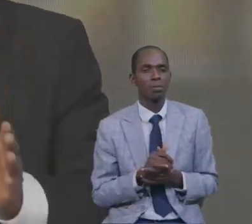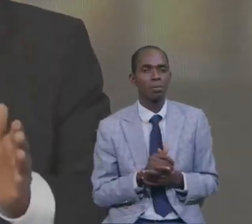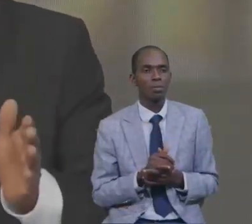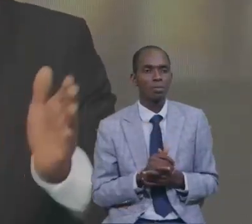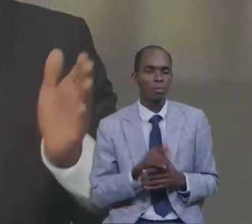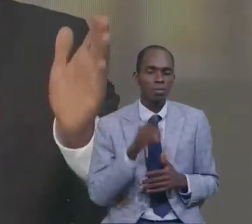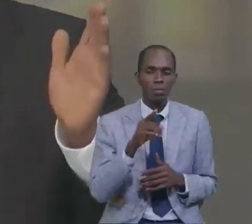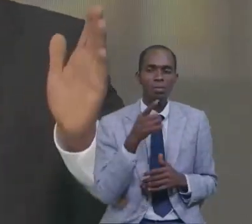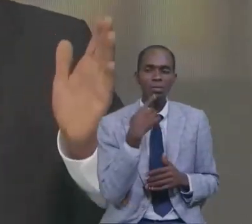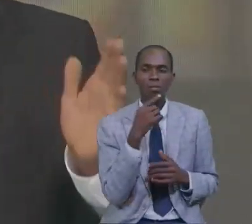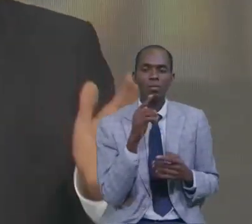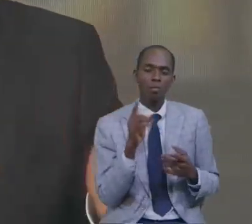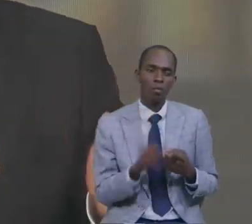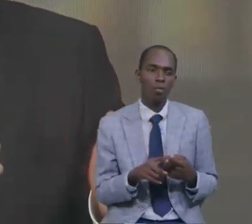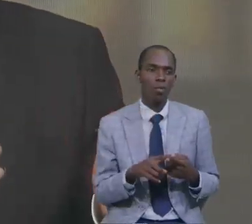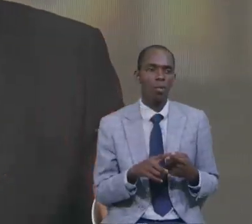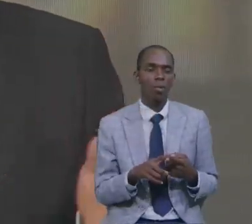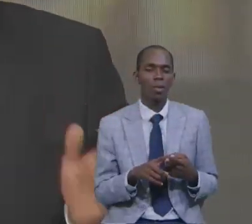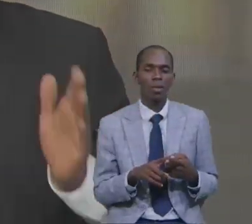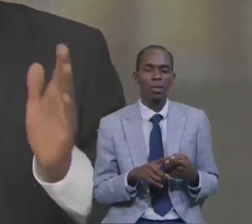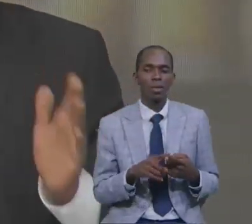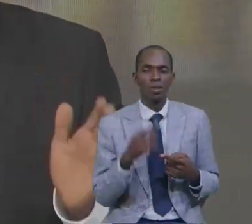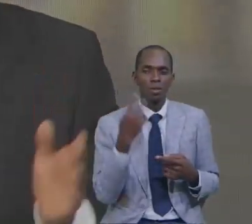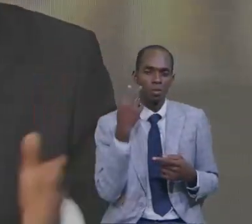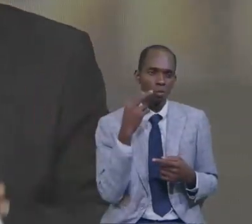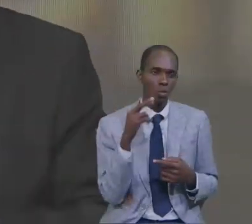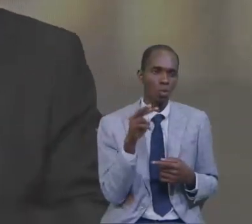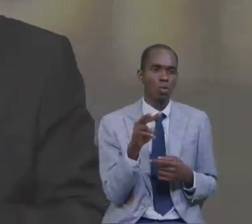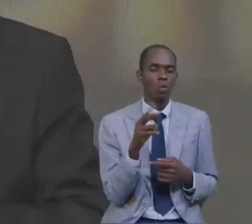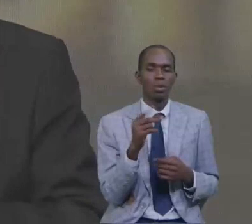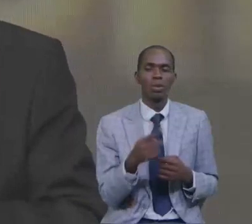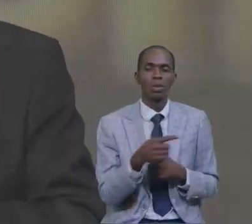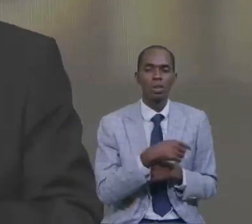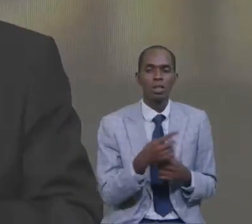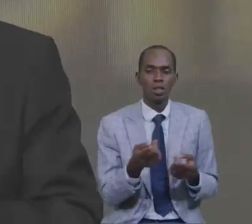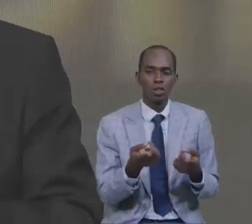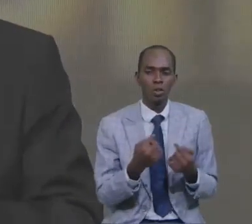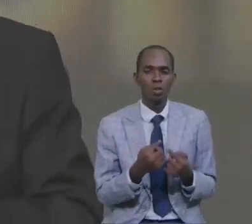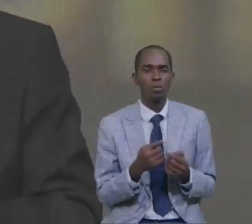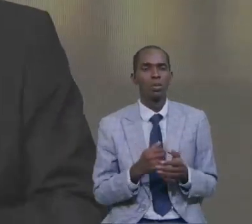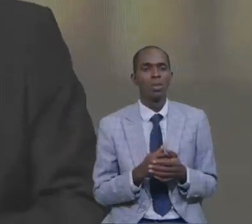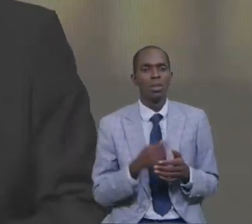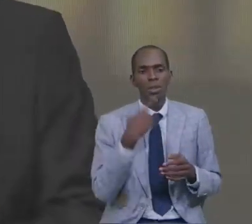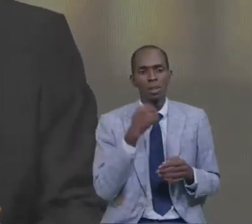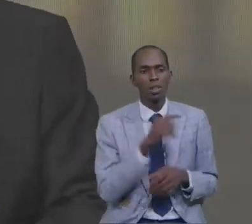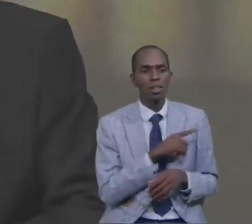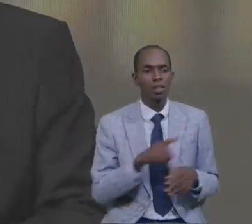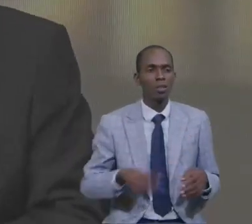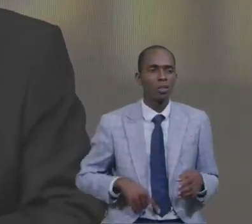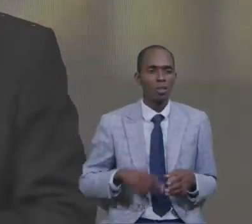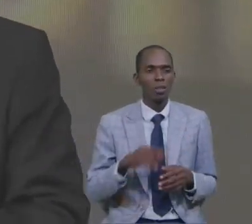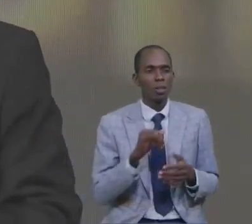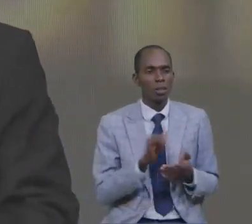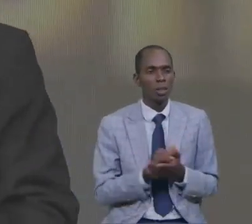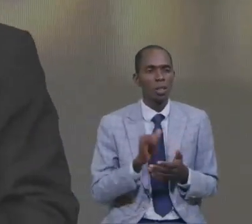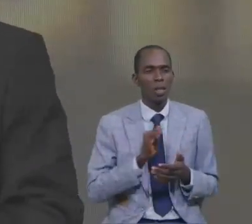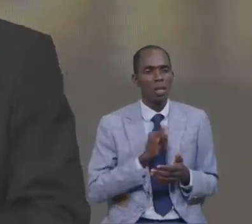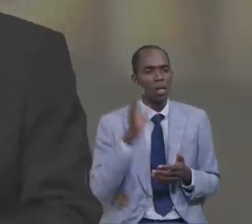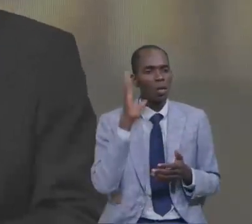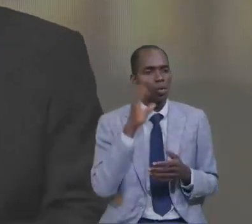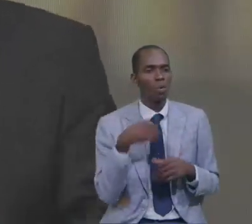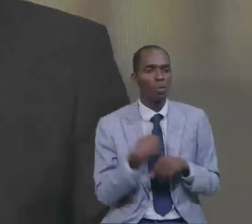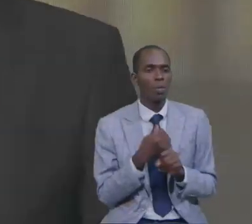will make a new covenant for the house of Israel and for the house